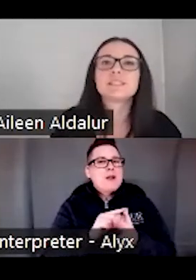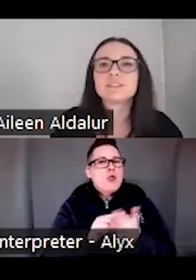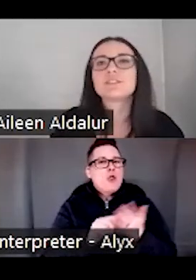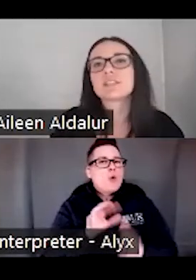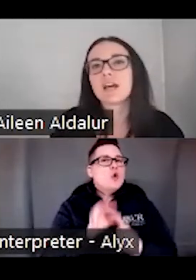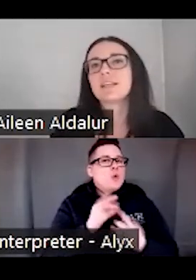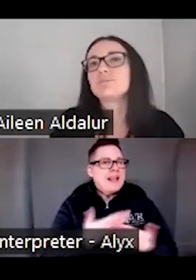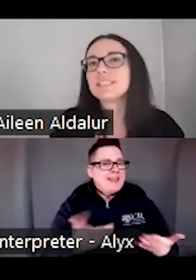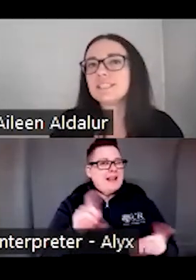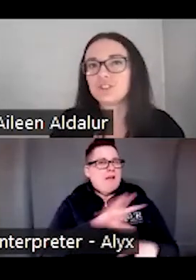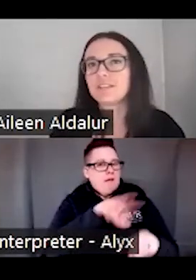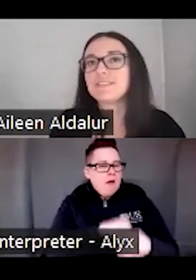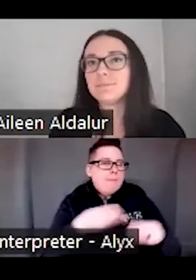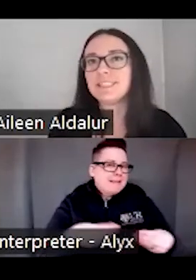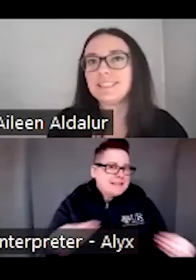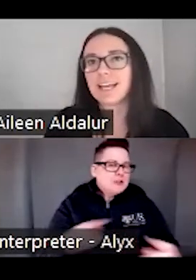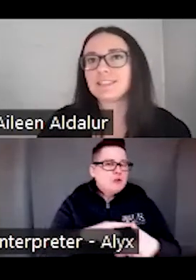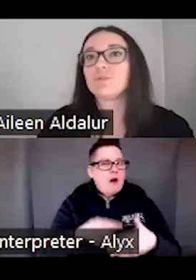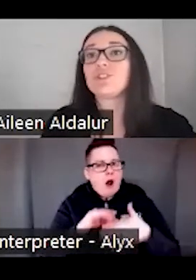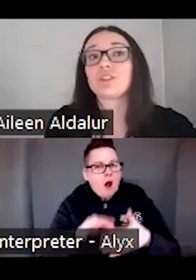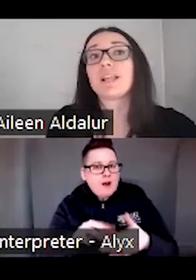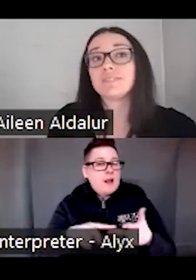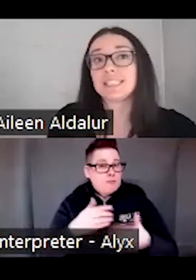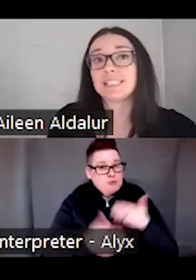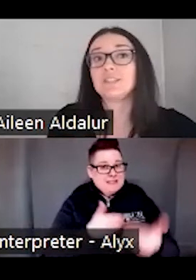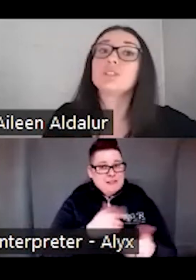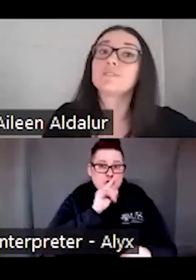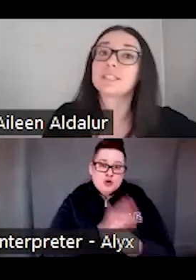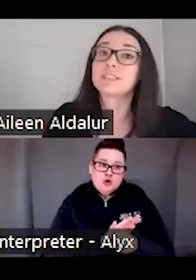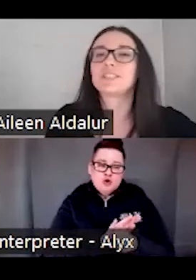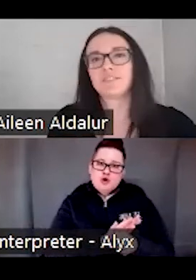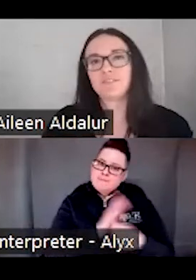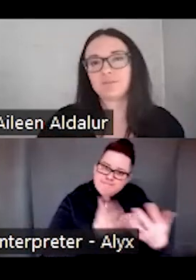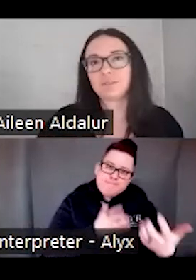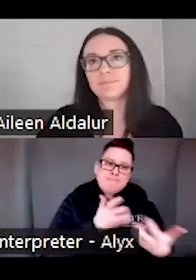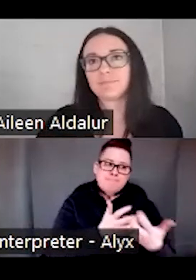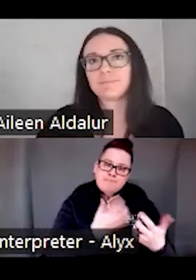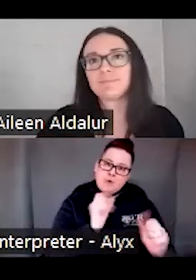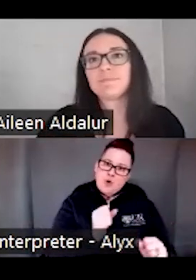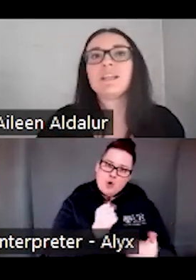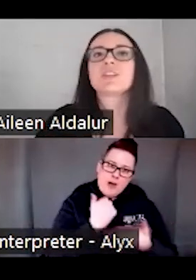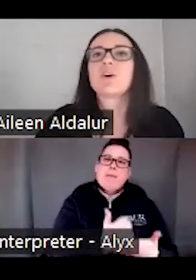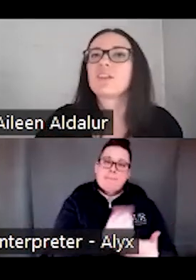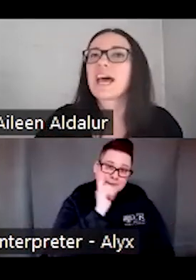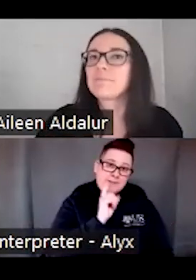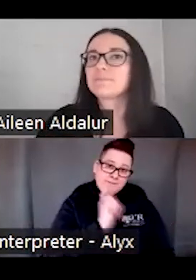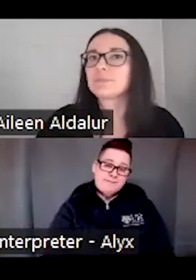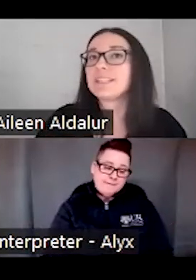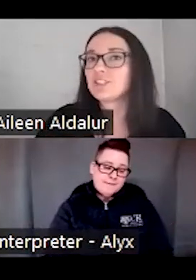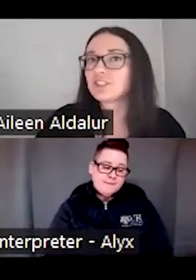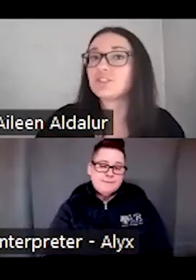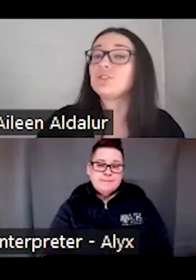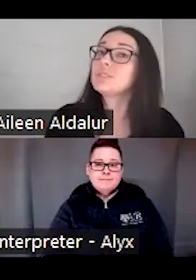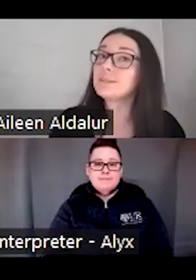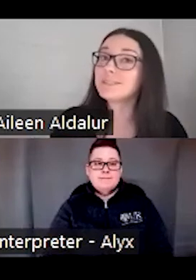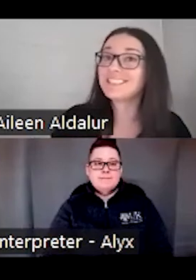into the materials, content, procedures of CBT-TS to ensure the relevancy and usefulness for deaf individuals. So that is